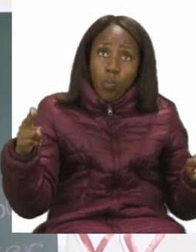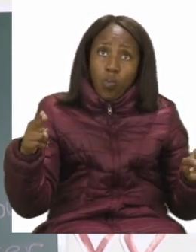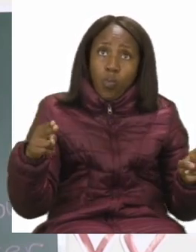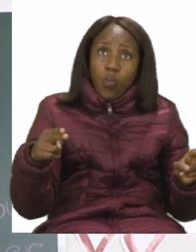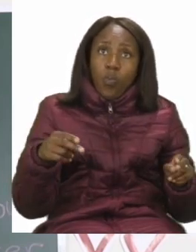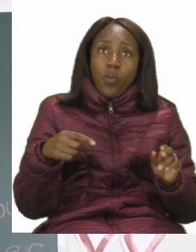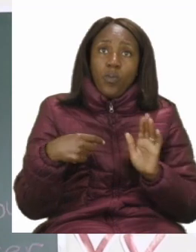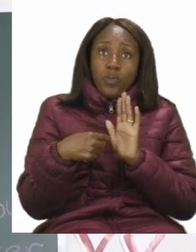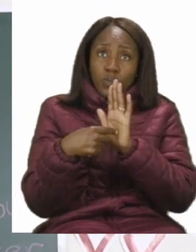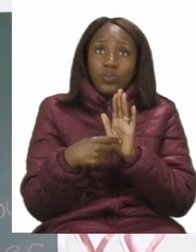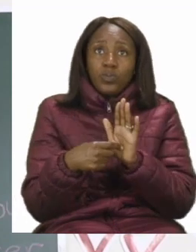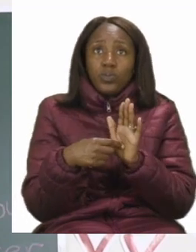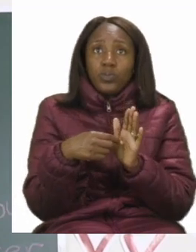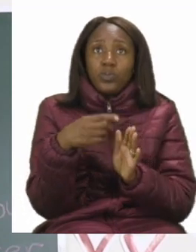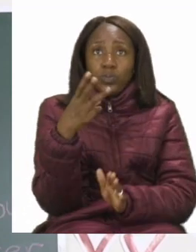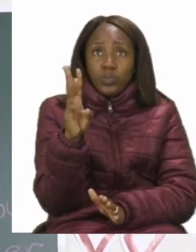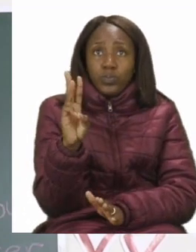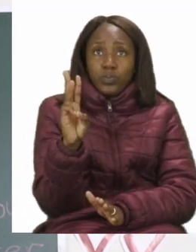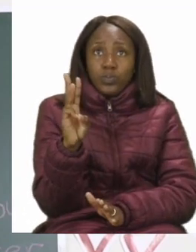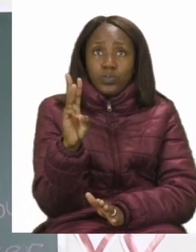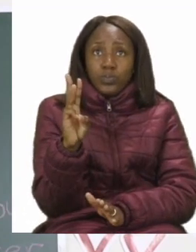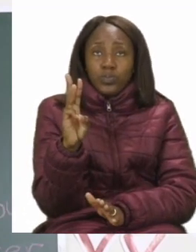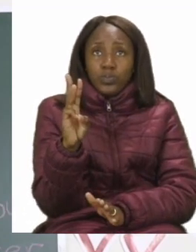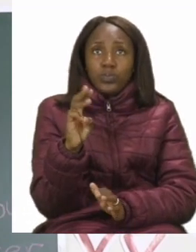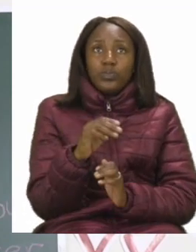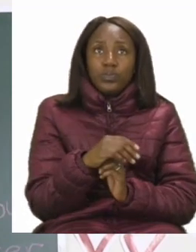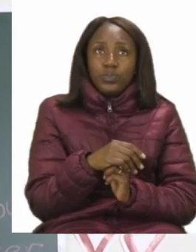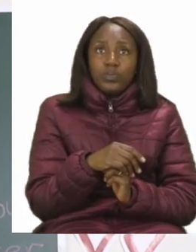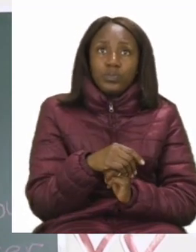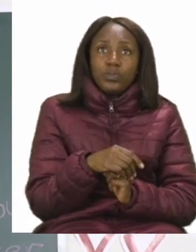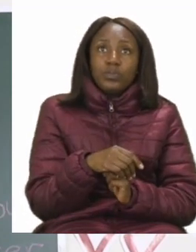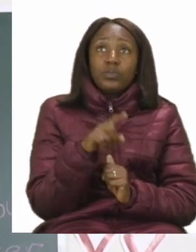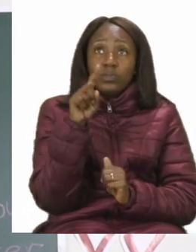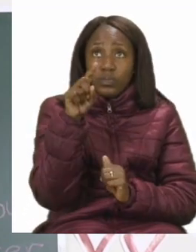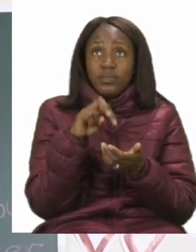hand over here. So this is what